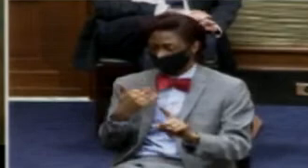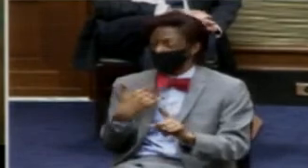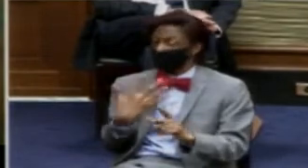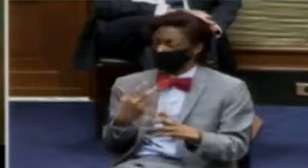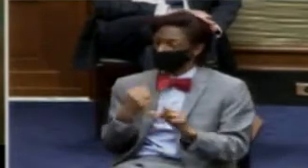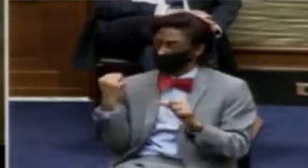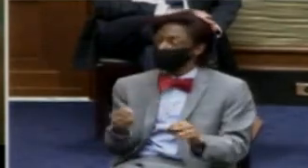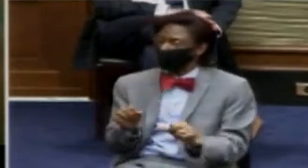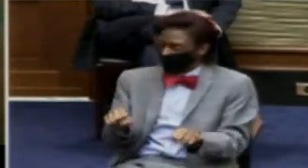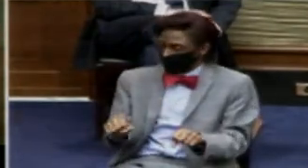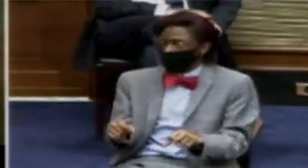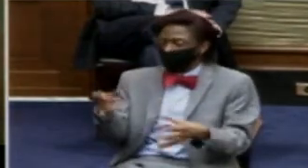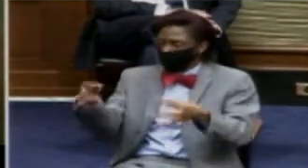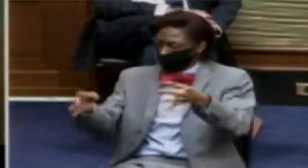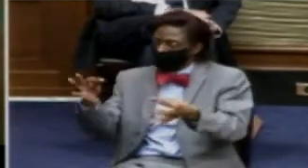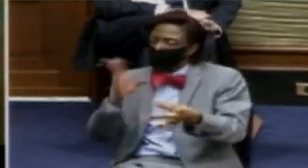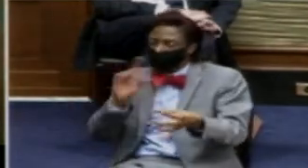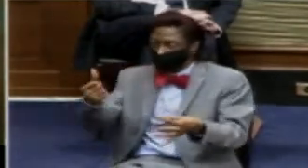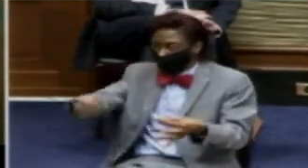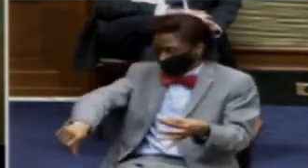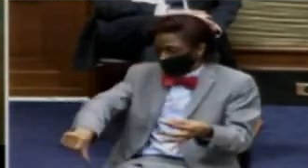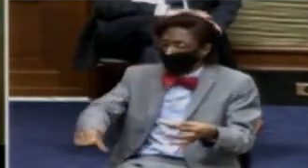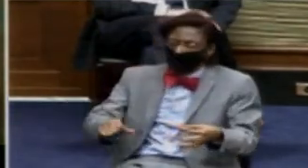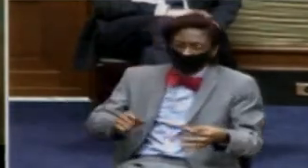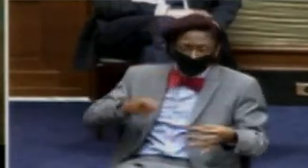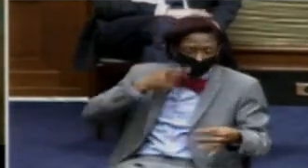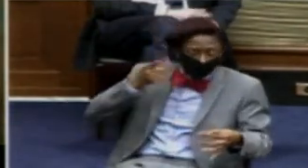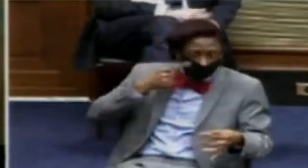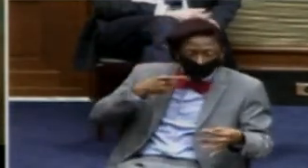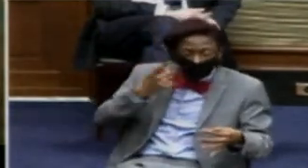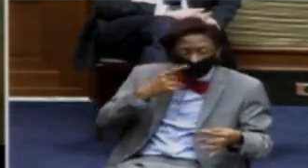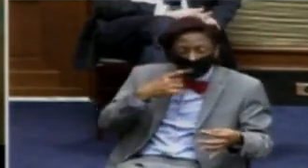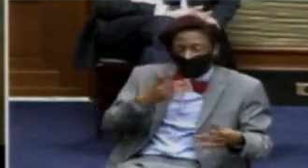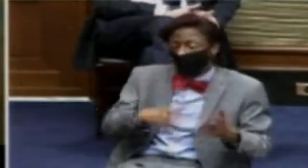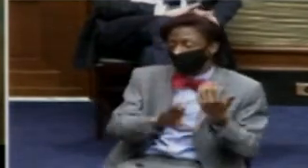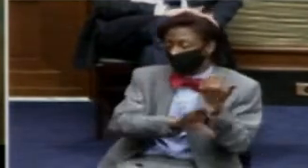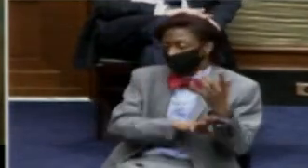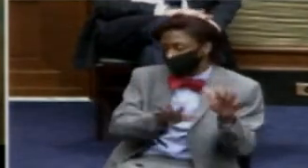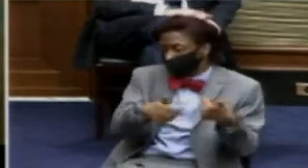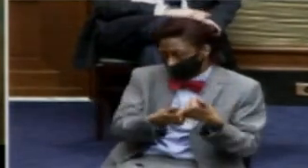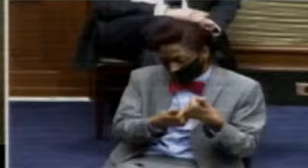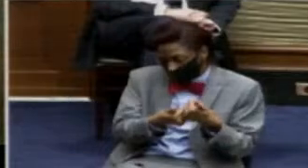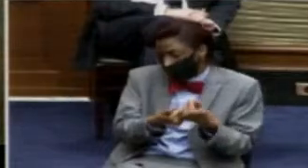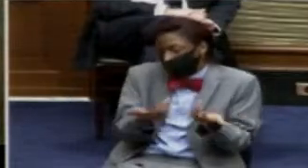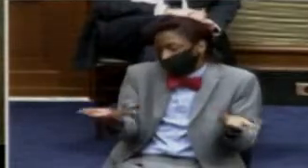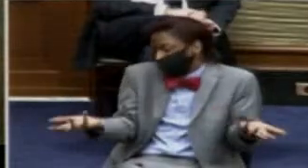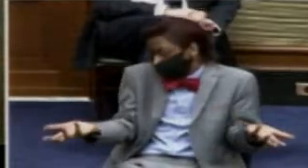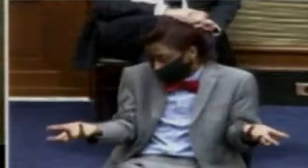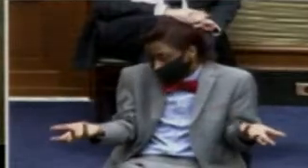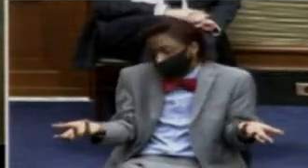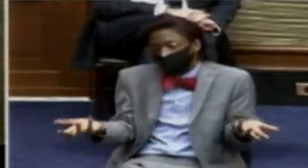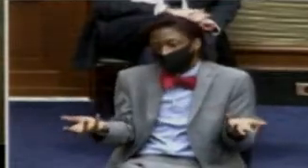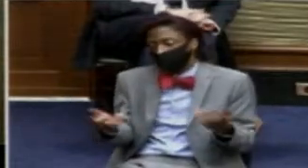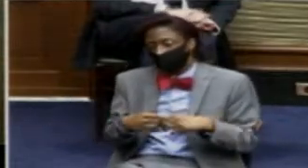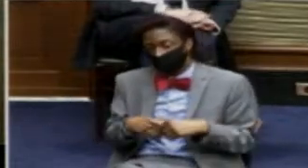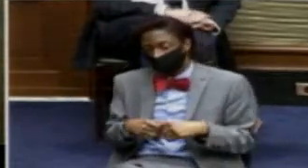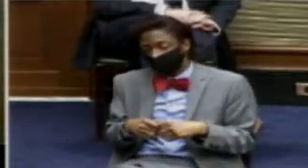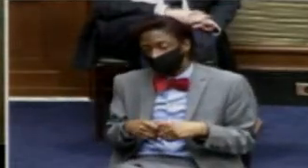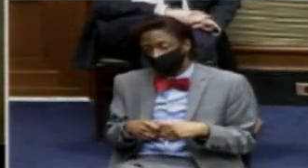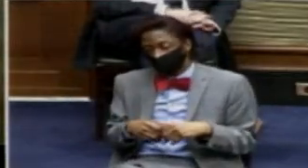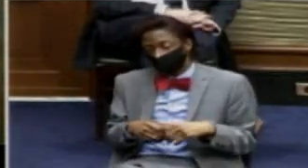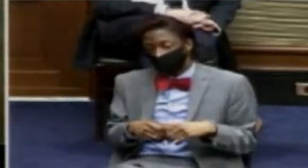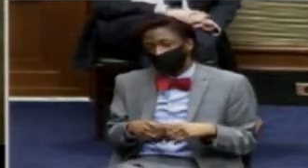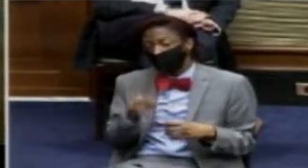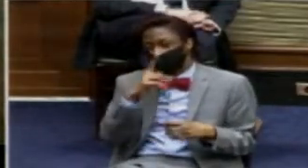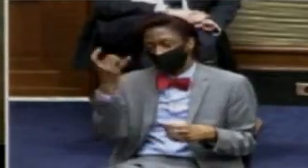possibility that courts would decline to hear a constitutional challenge altogether pursuant to the court's justiciability doctrines.